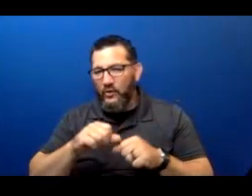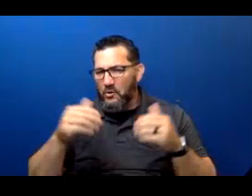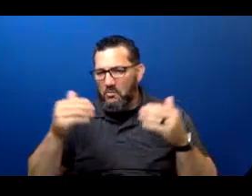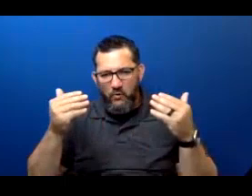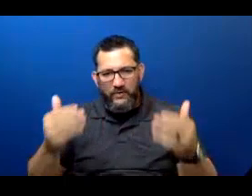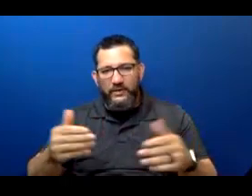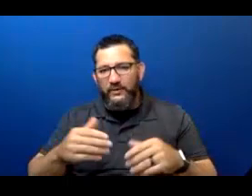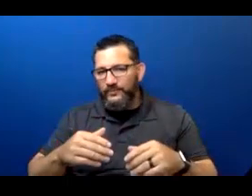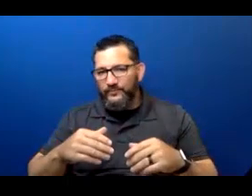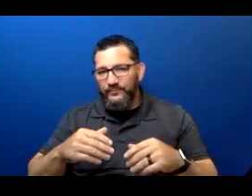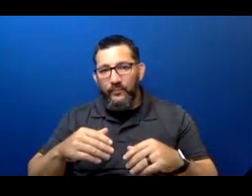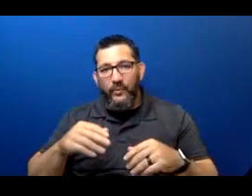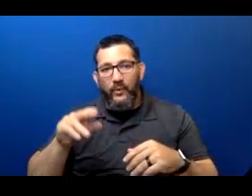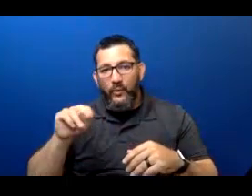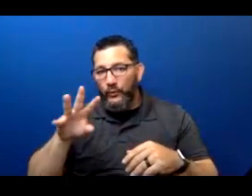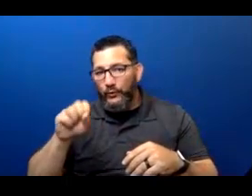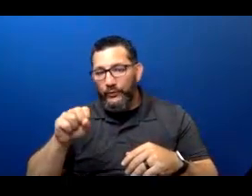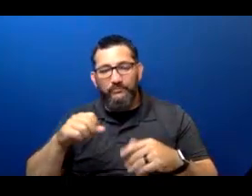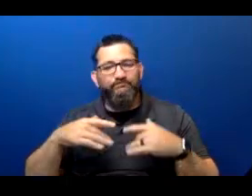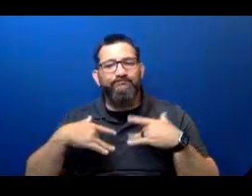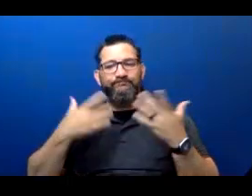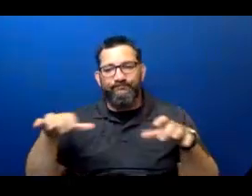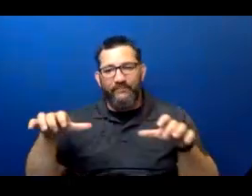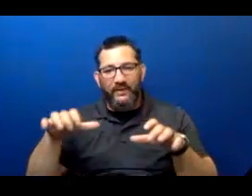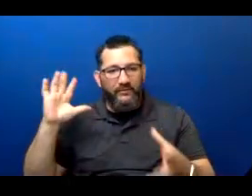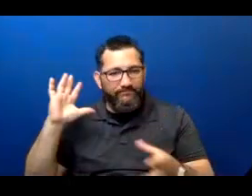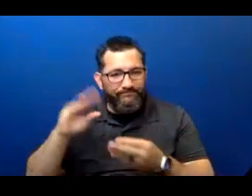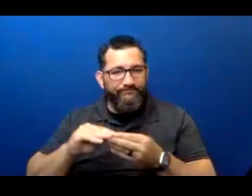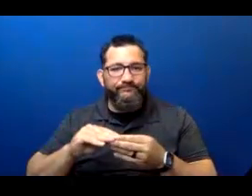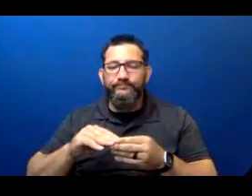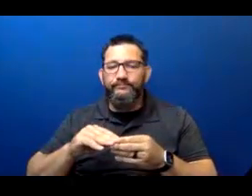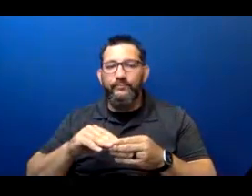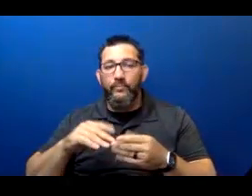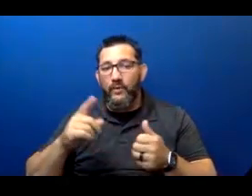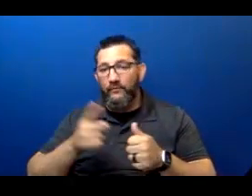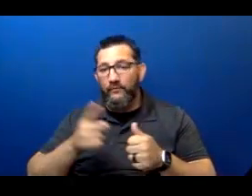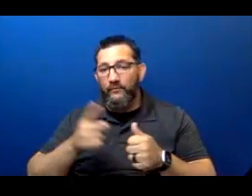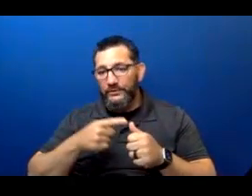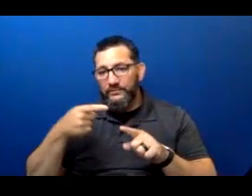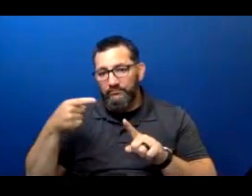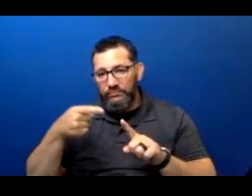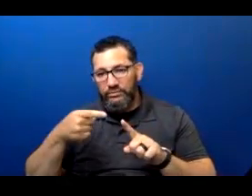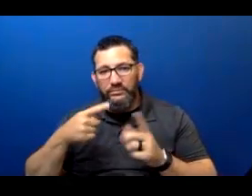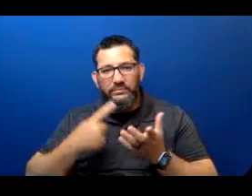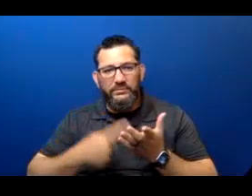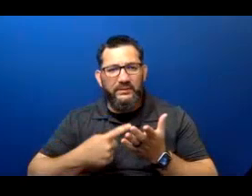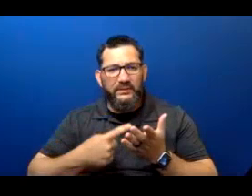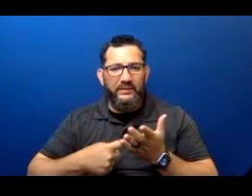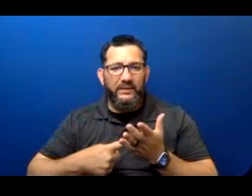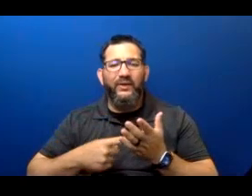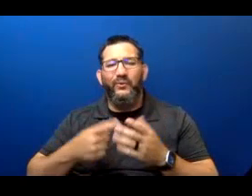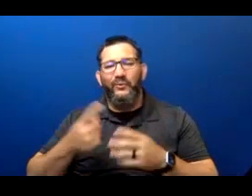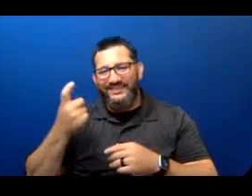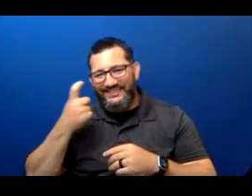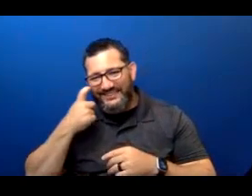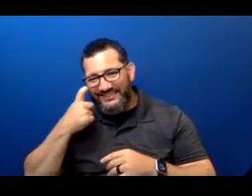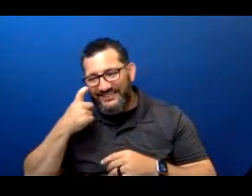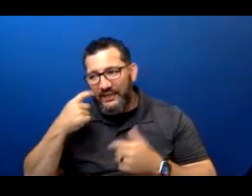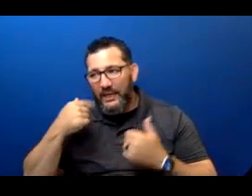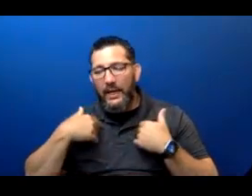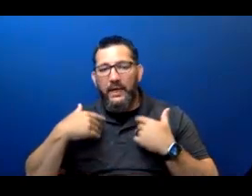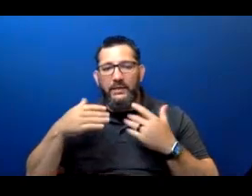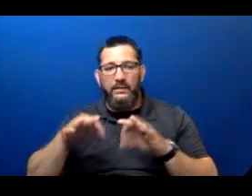into the update on our activities. And what we're going to talk about first is we just left a very